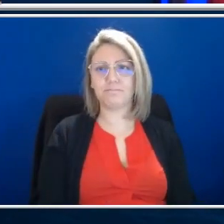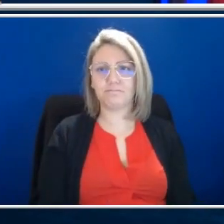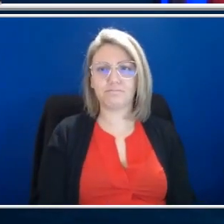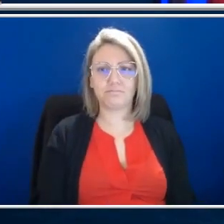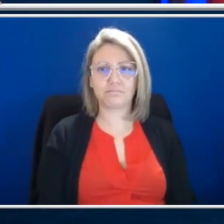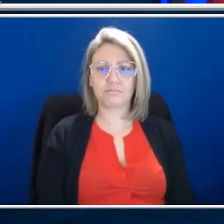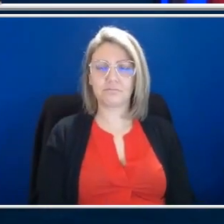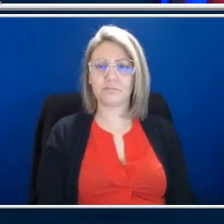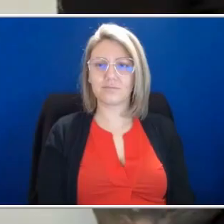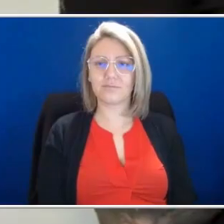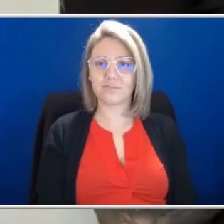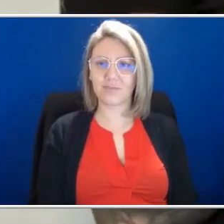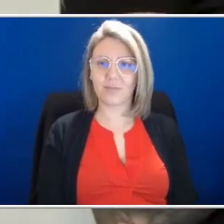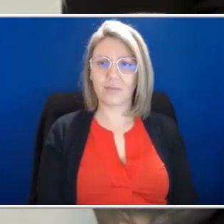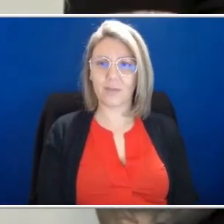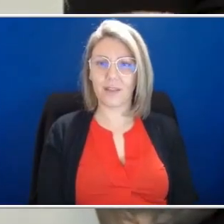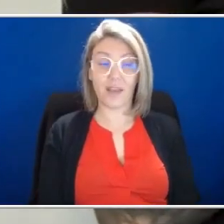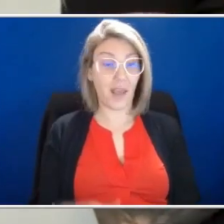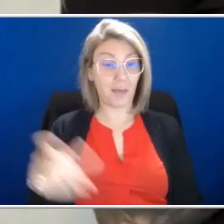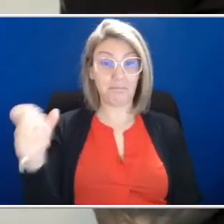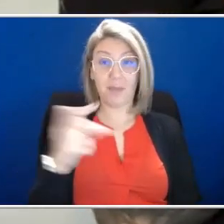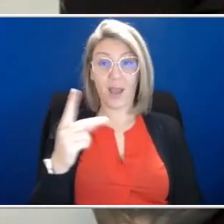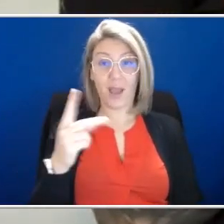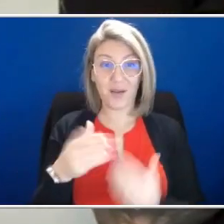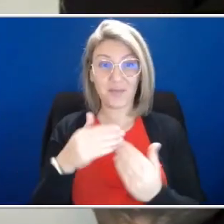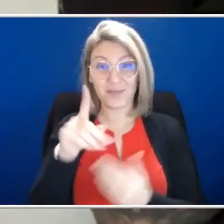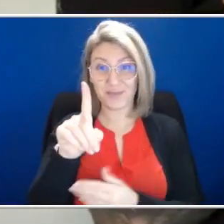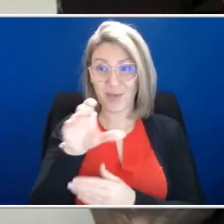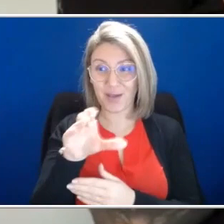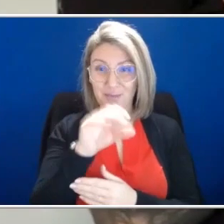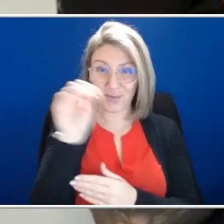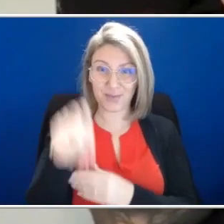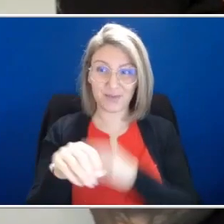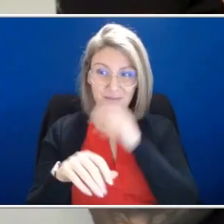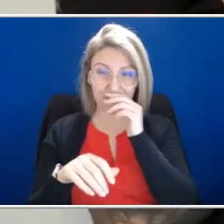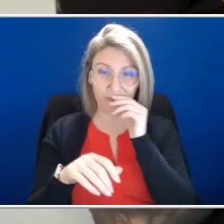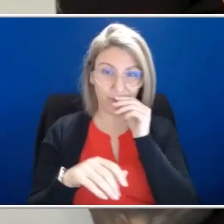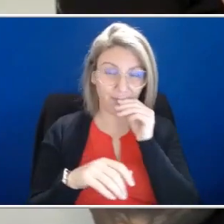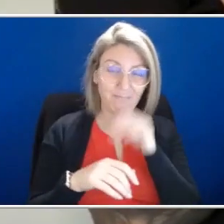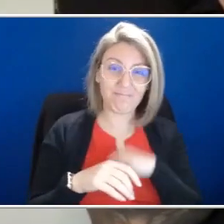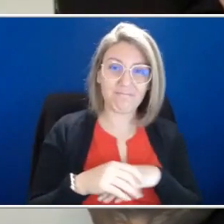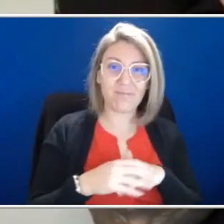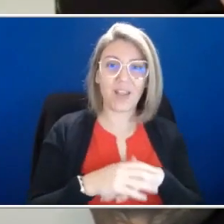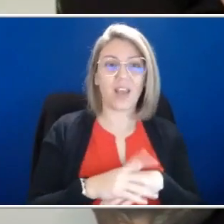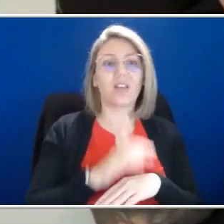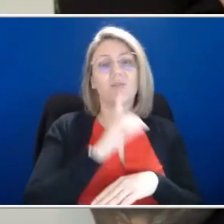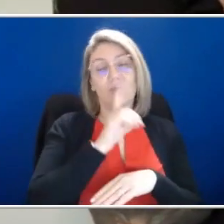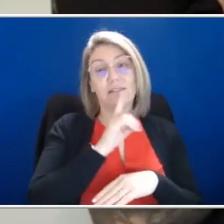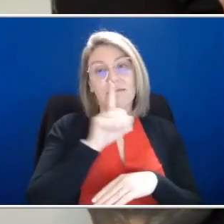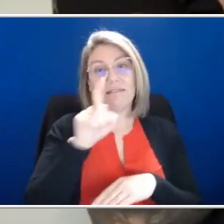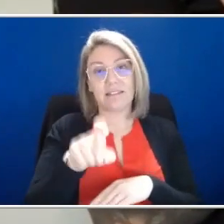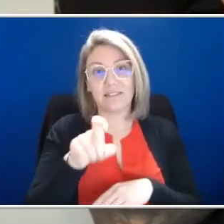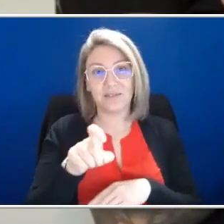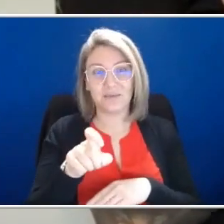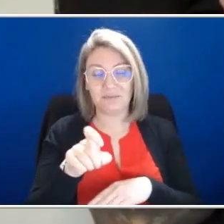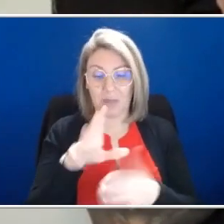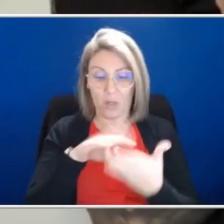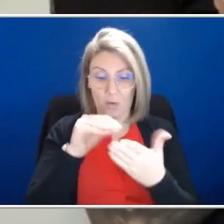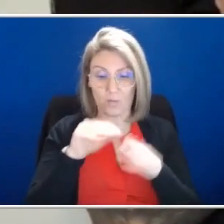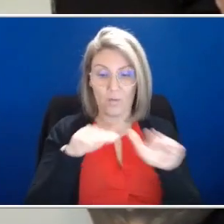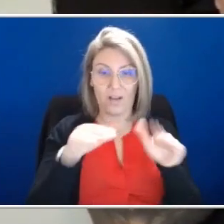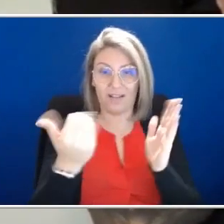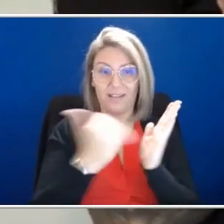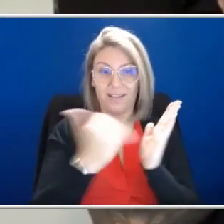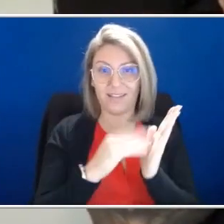Yeah, I'm back to almost 100%. I had to relearn how to walk at first, and it was tough, but I've